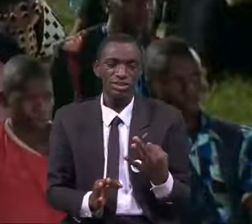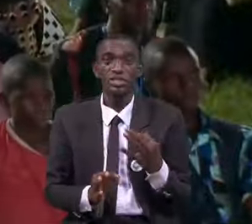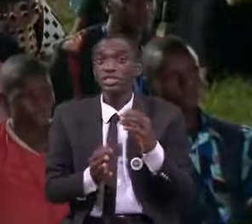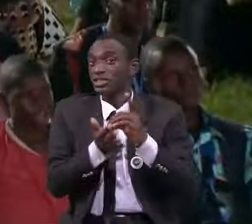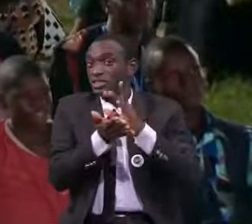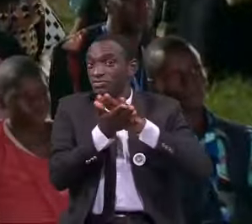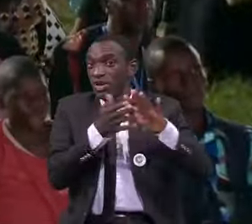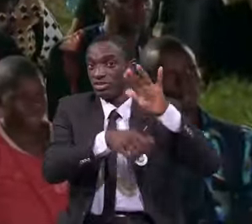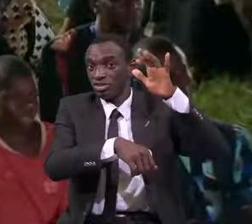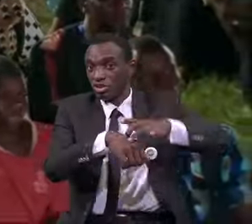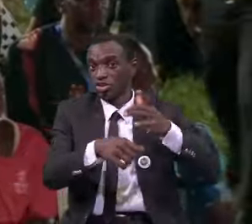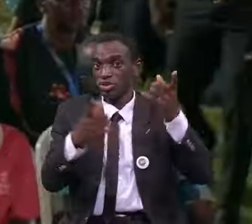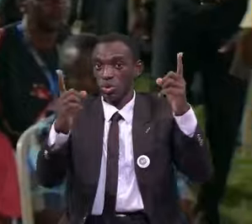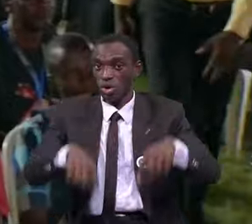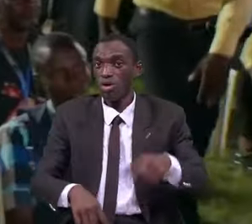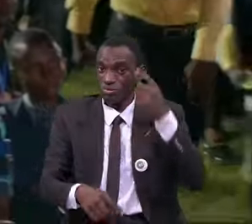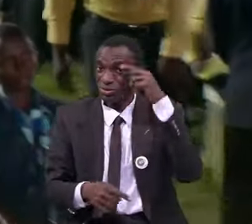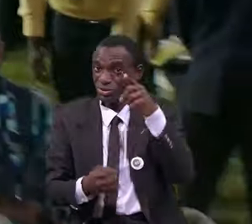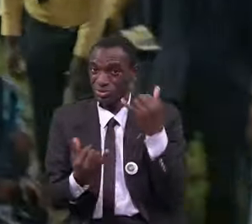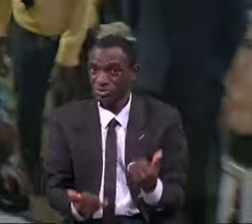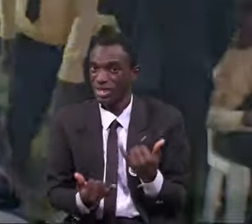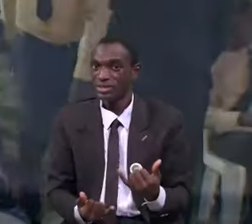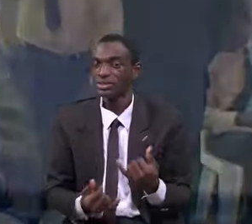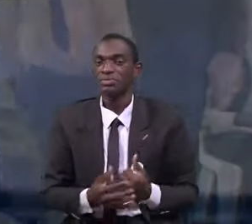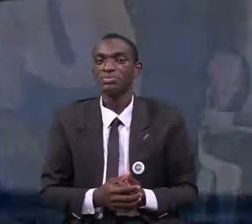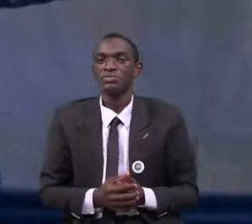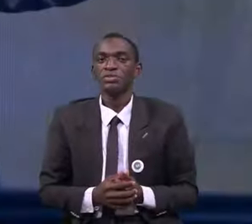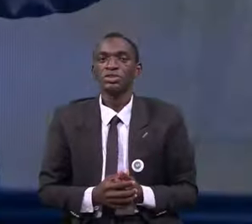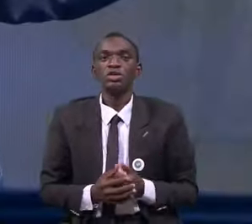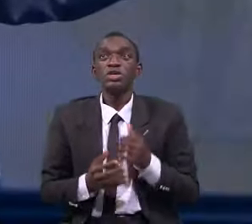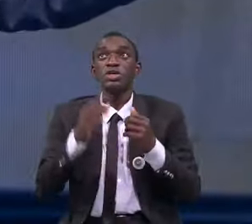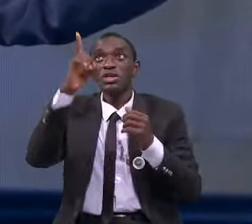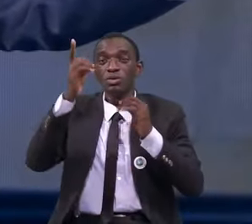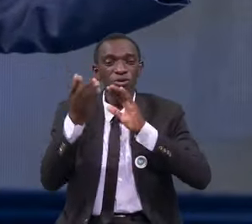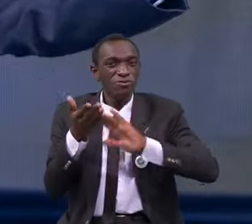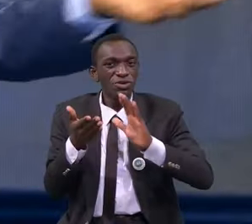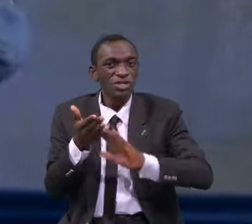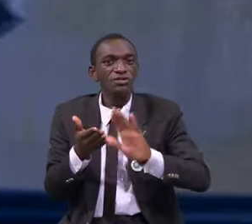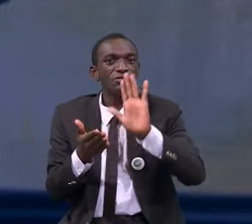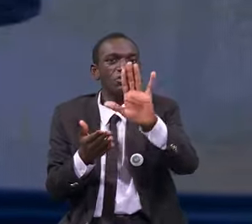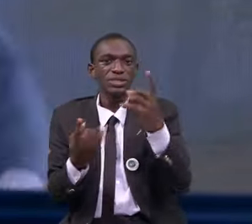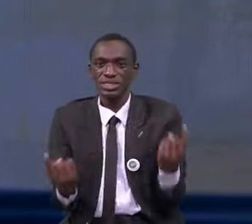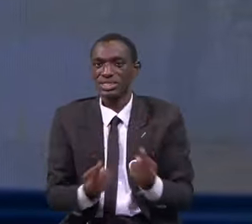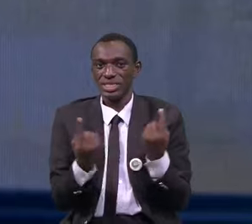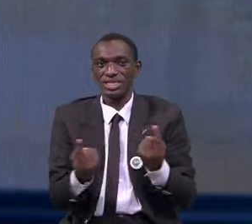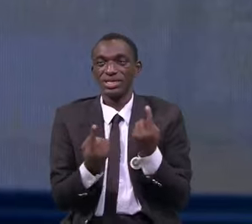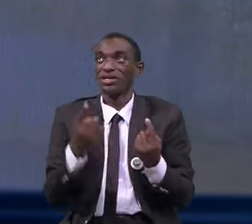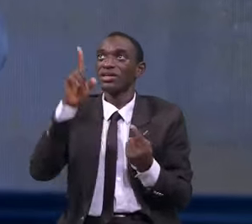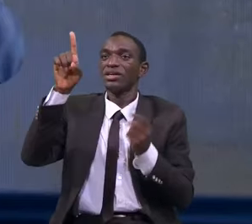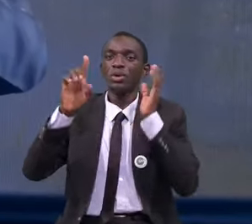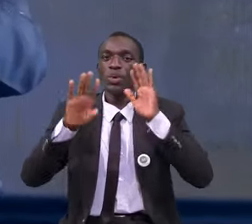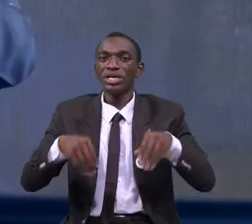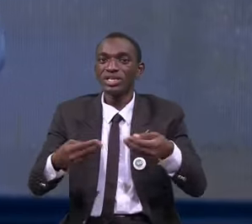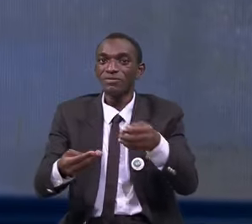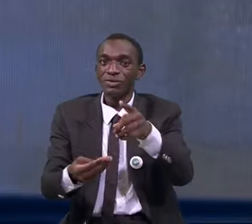is coming for you tonight to forgive your sin, to give you